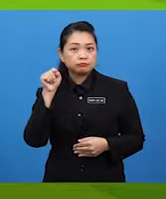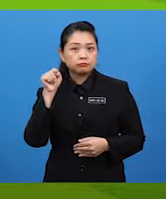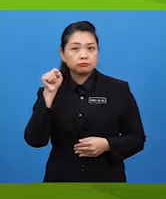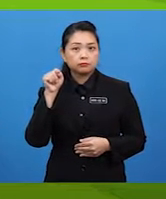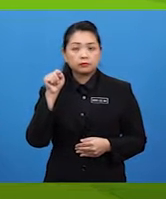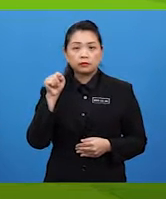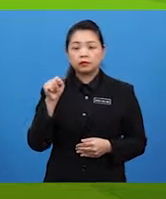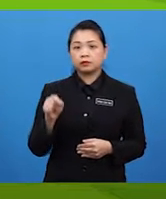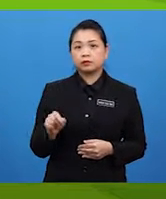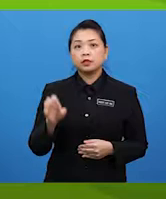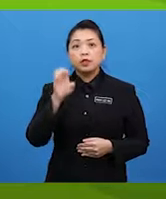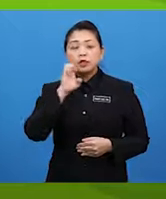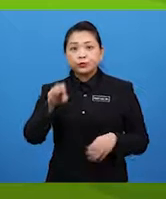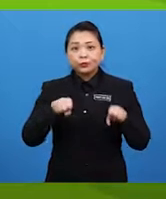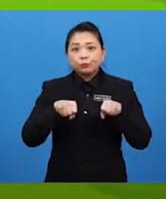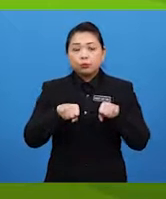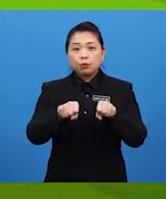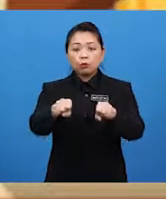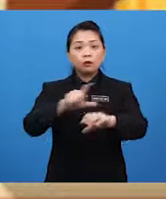She mowed the lawn?